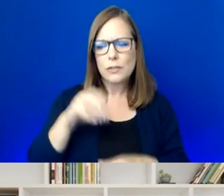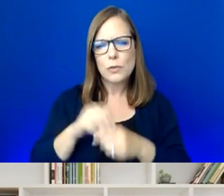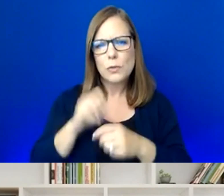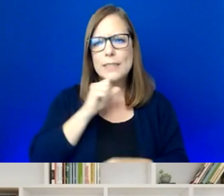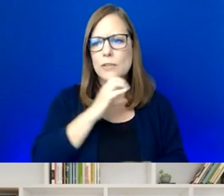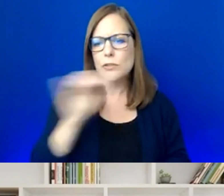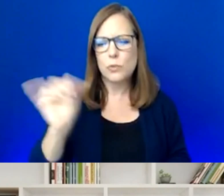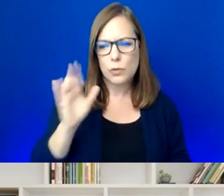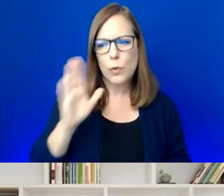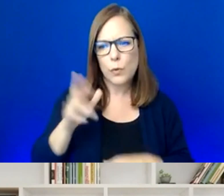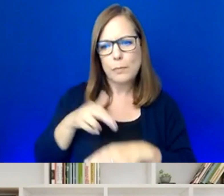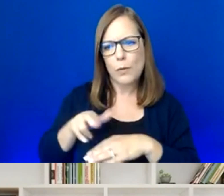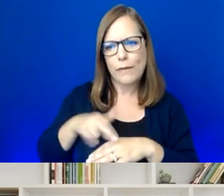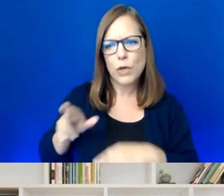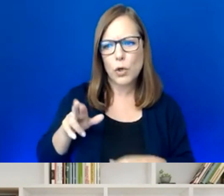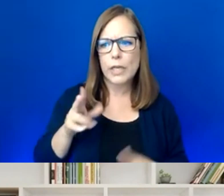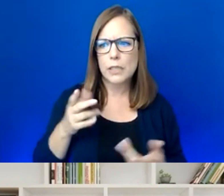referring.